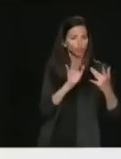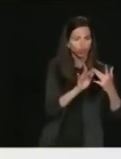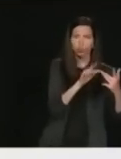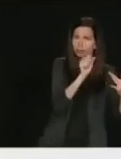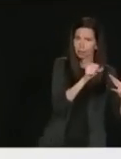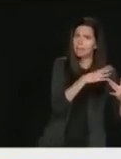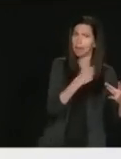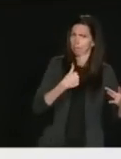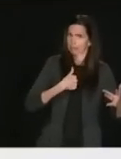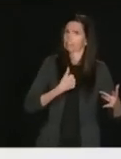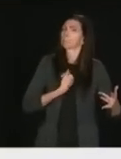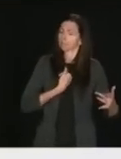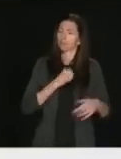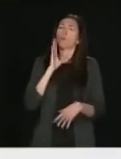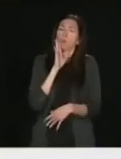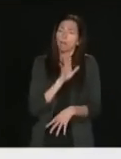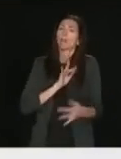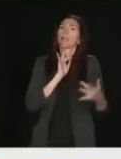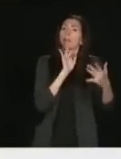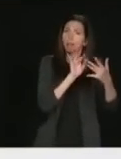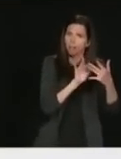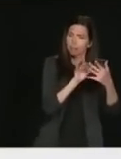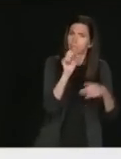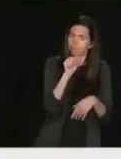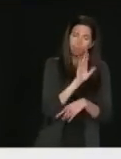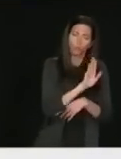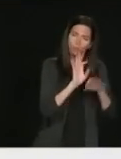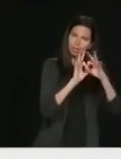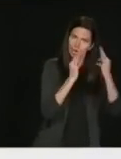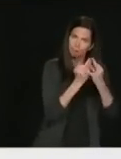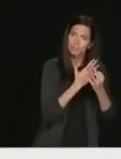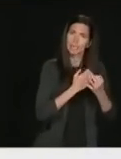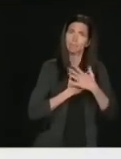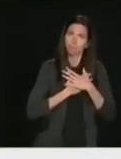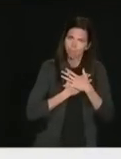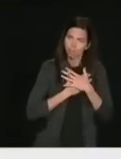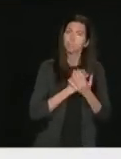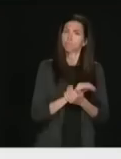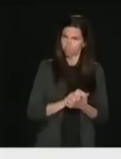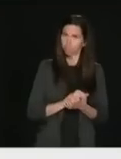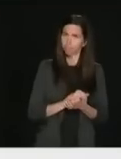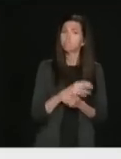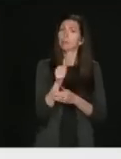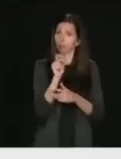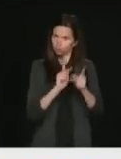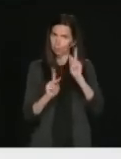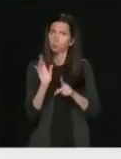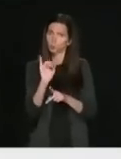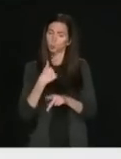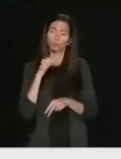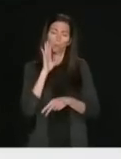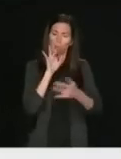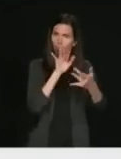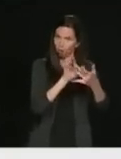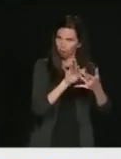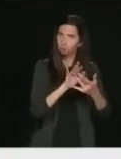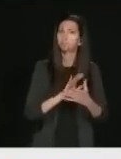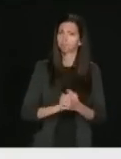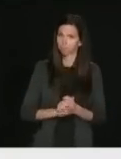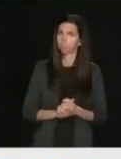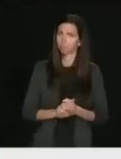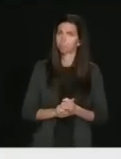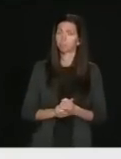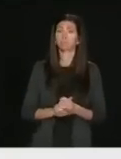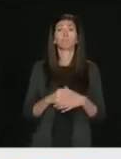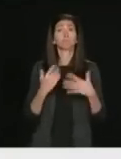speaking to the family of Captain Casey and others. I think there are very